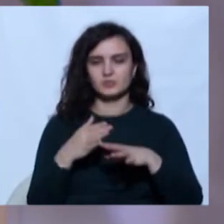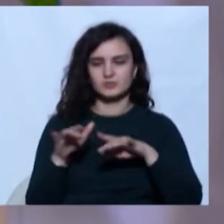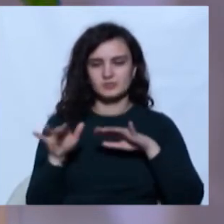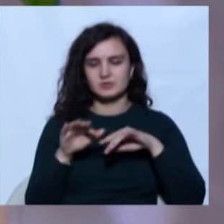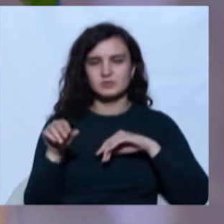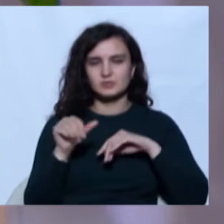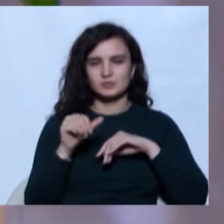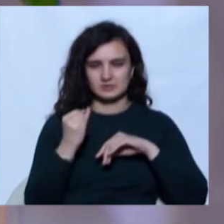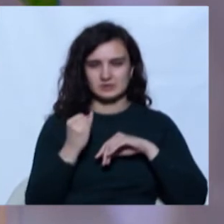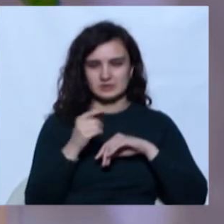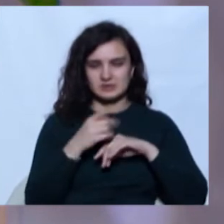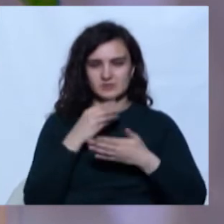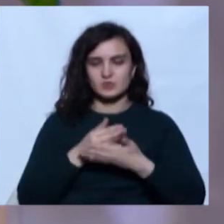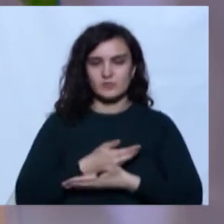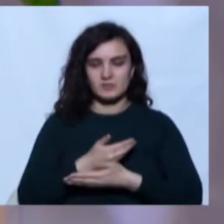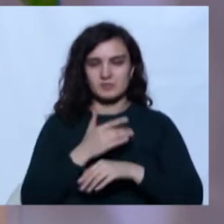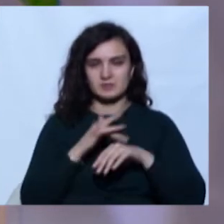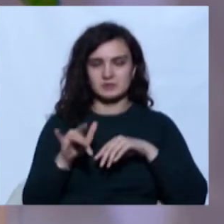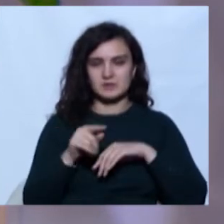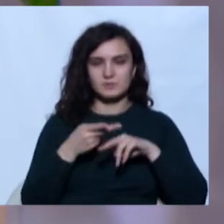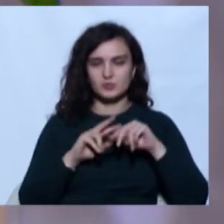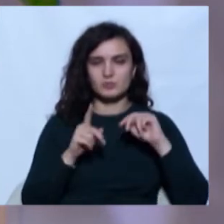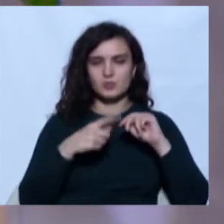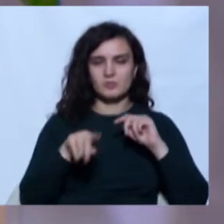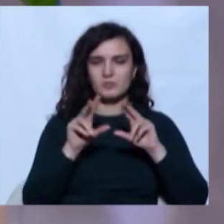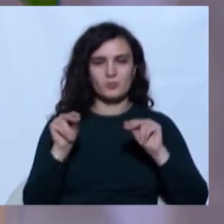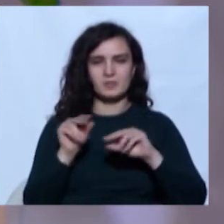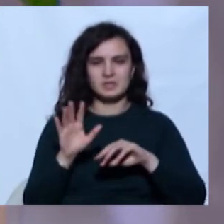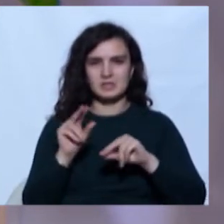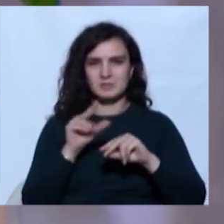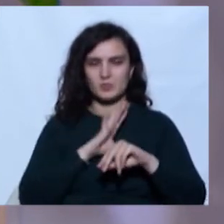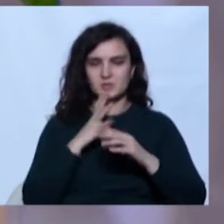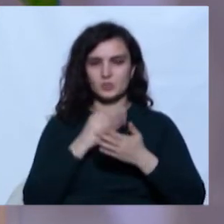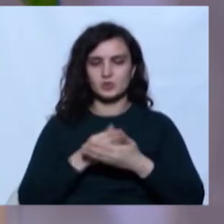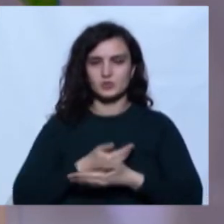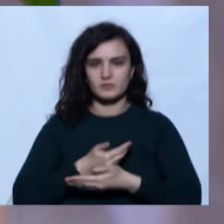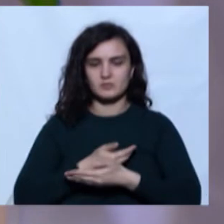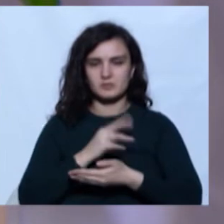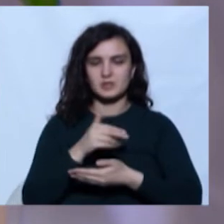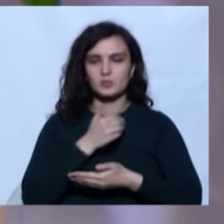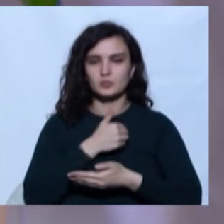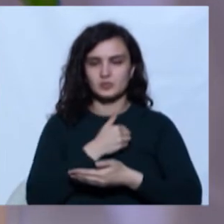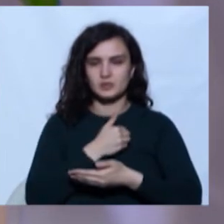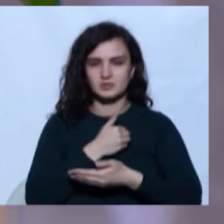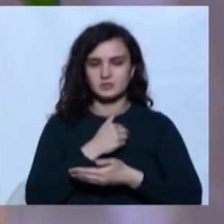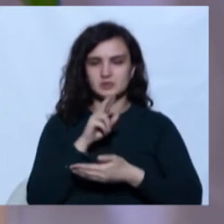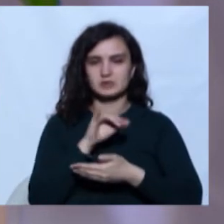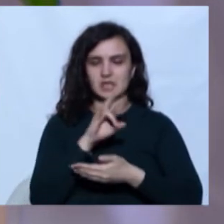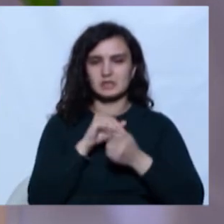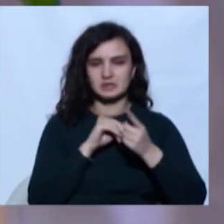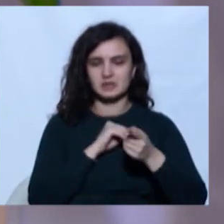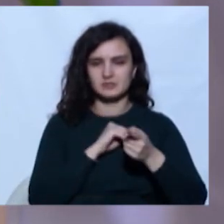cruelly and ruined his life simply because they were unhappy with their own lives and wanted what Dantes